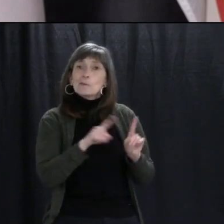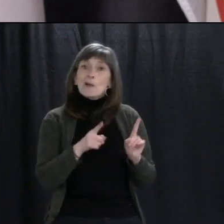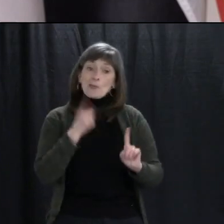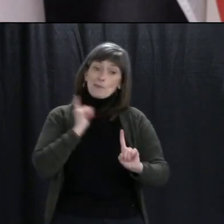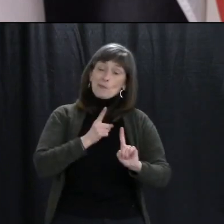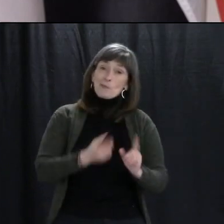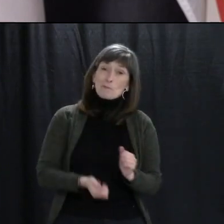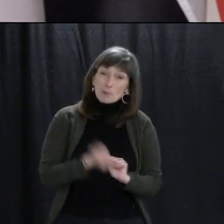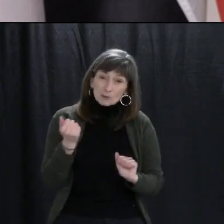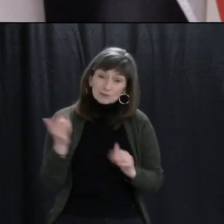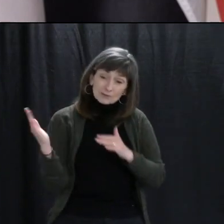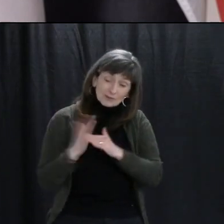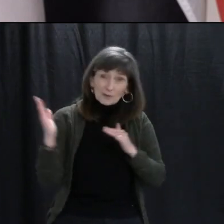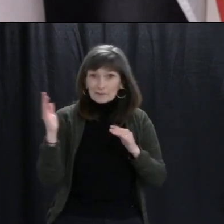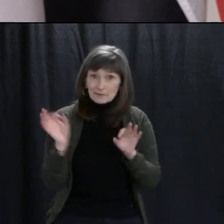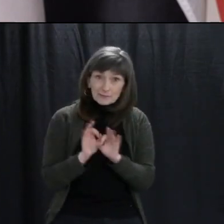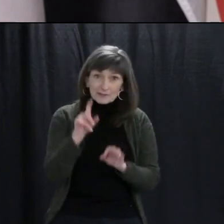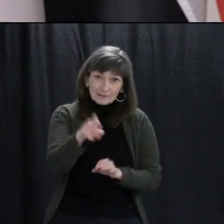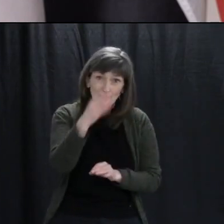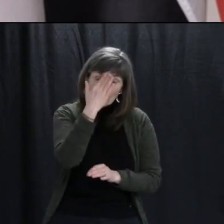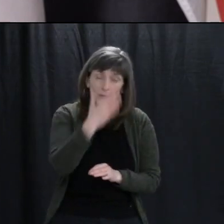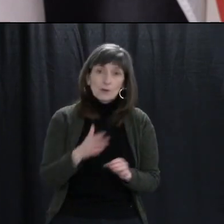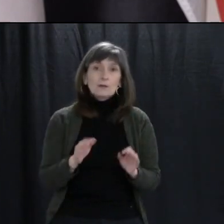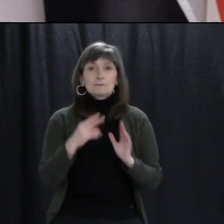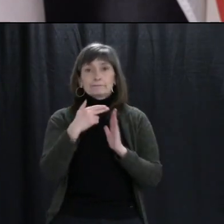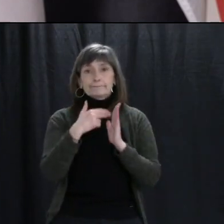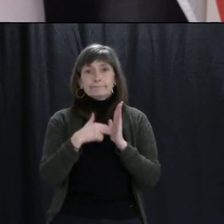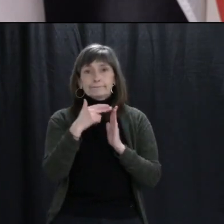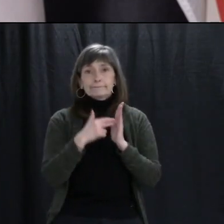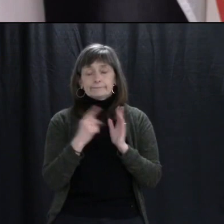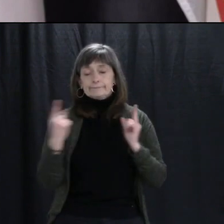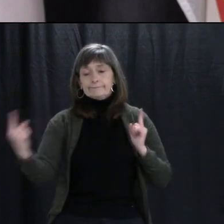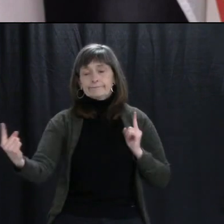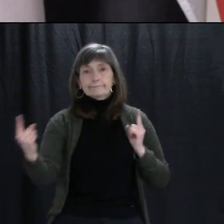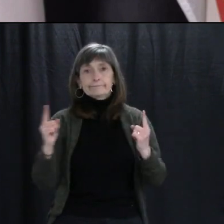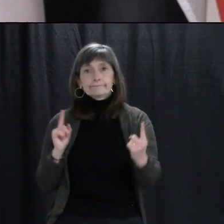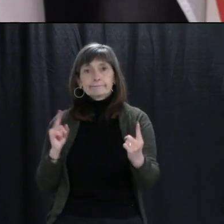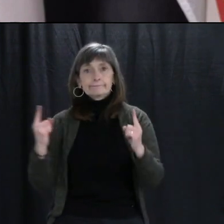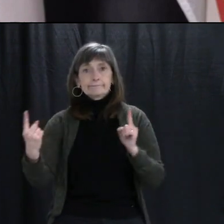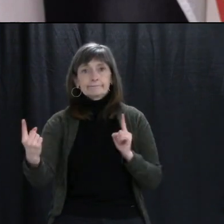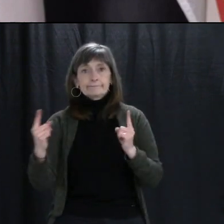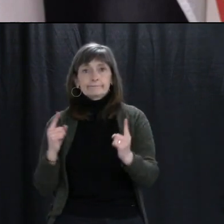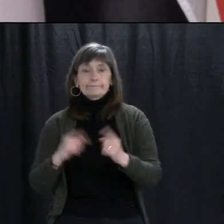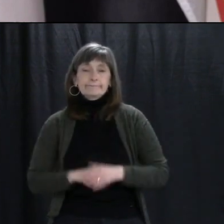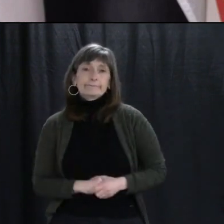to abide by the rules and the guidelines that we put in place here in our province.